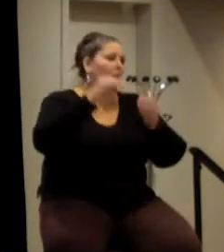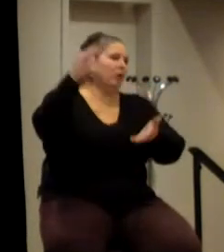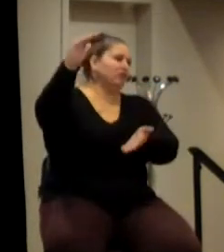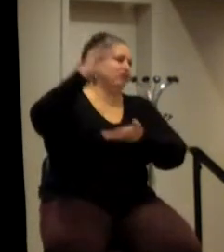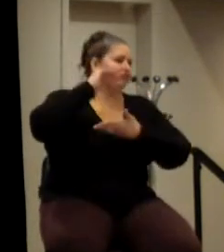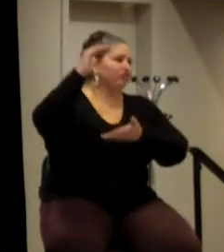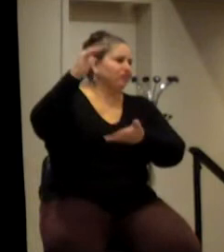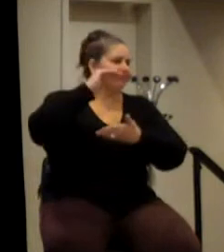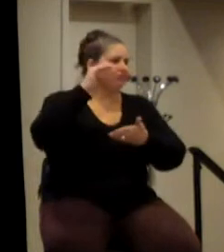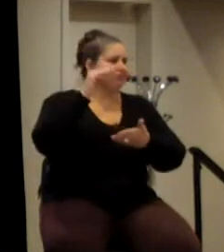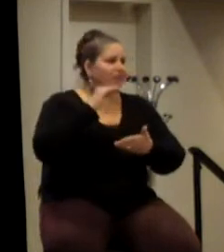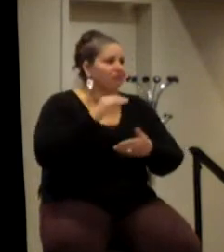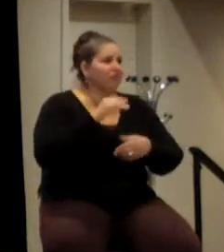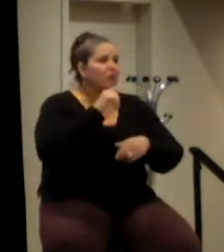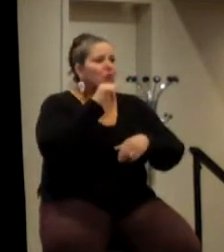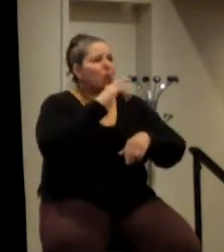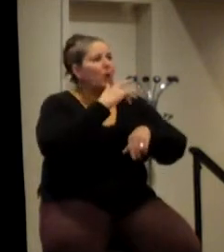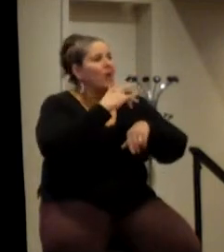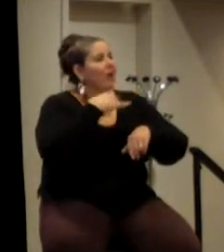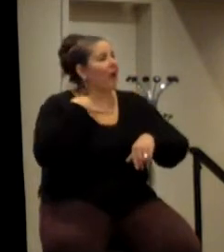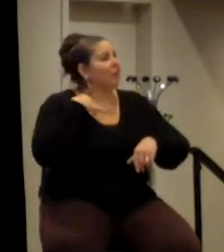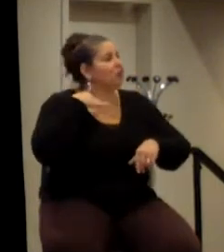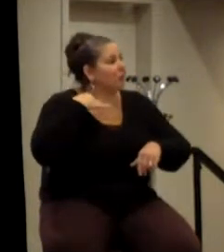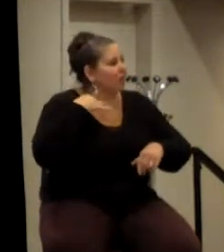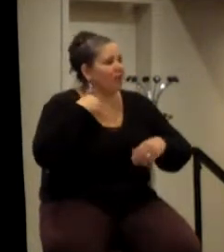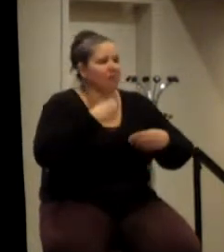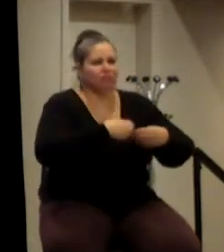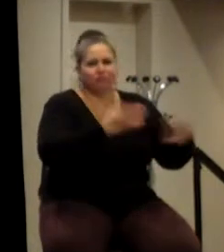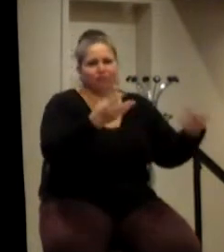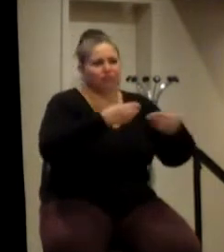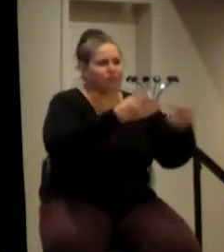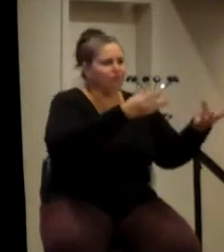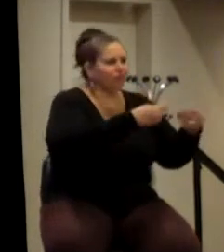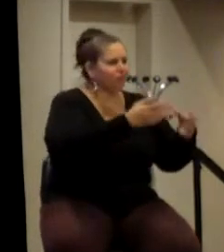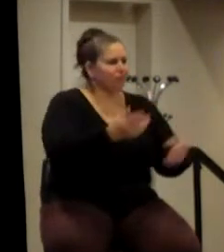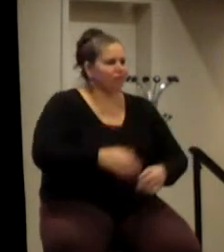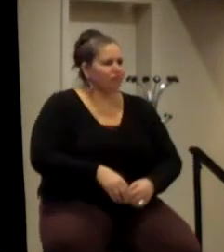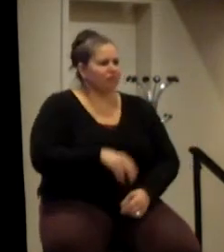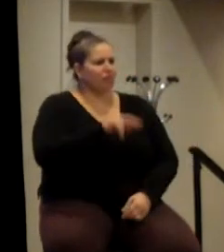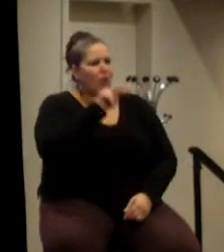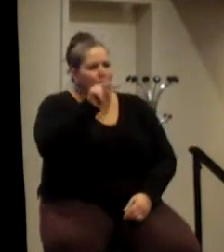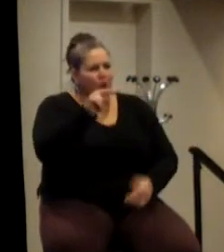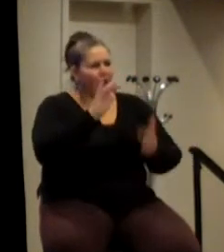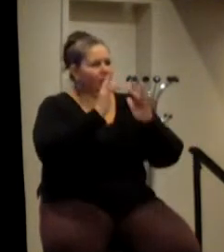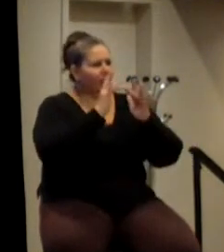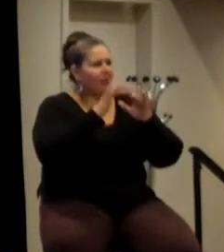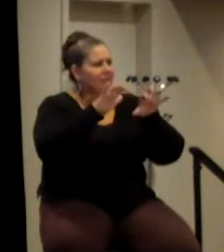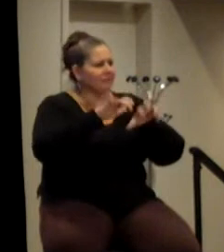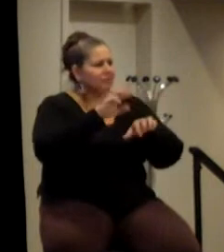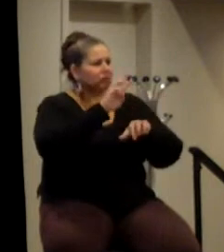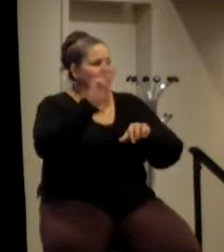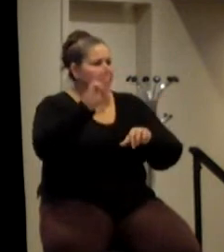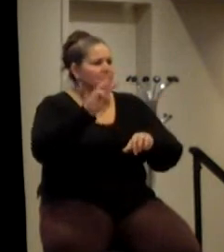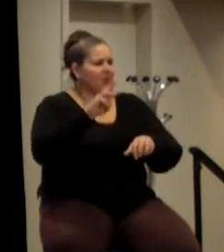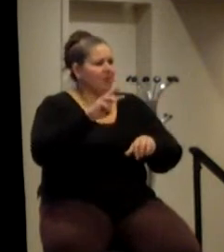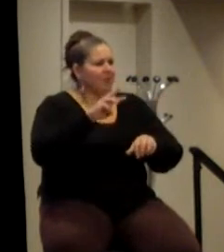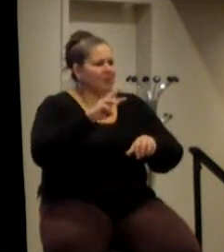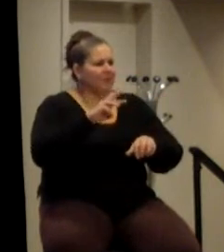then when you go online for an appointment, it's not going to be the Hunger Game dash. You'll be